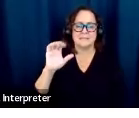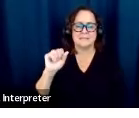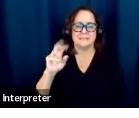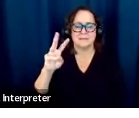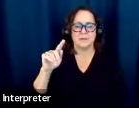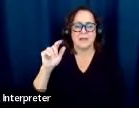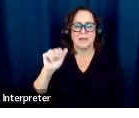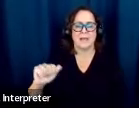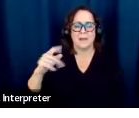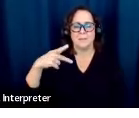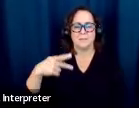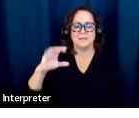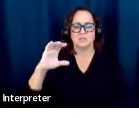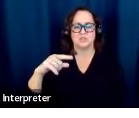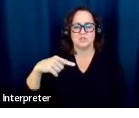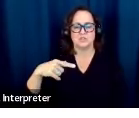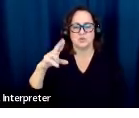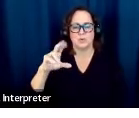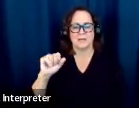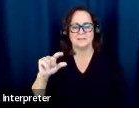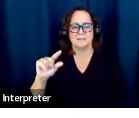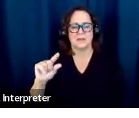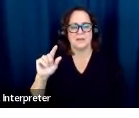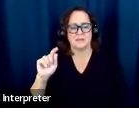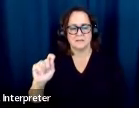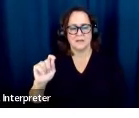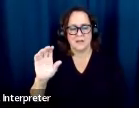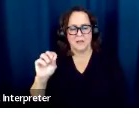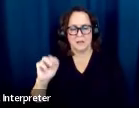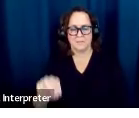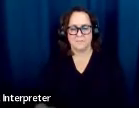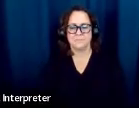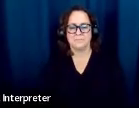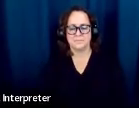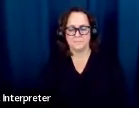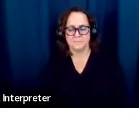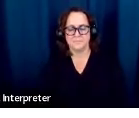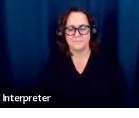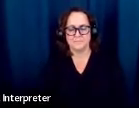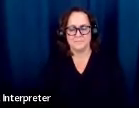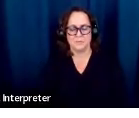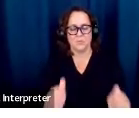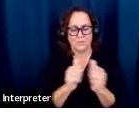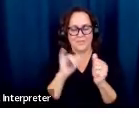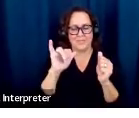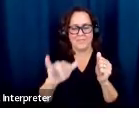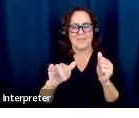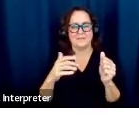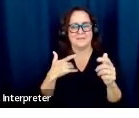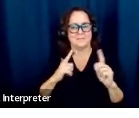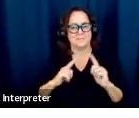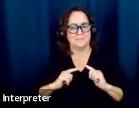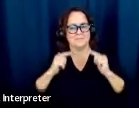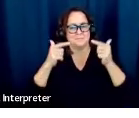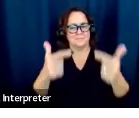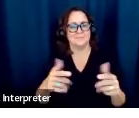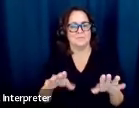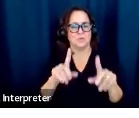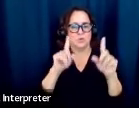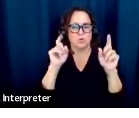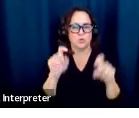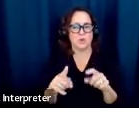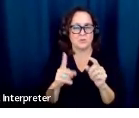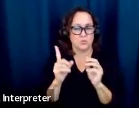kansascsw@pcgus.com with questions or comments at any time. So with that, I will throw it open to questions